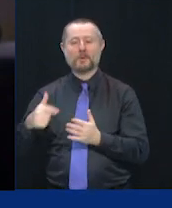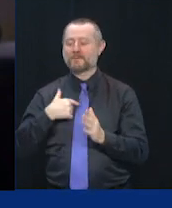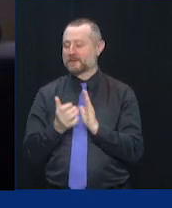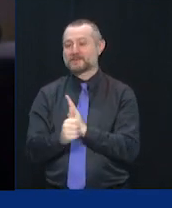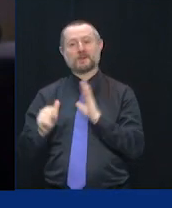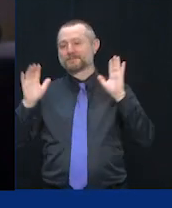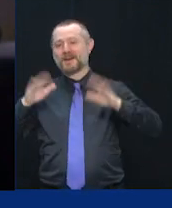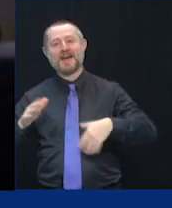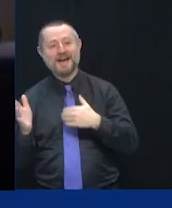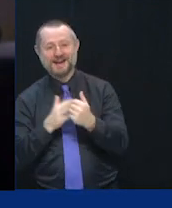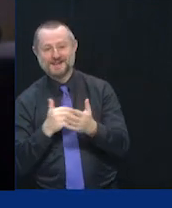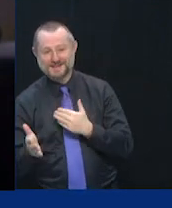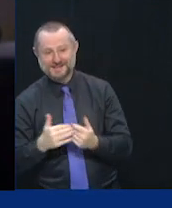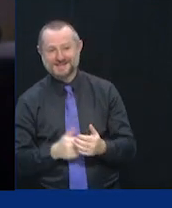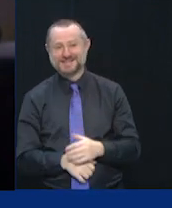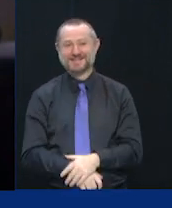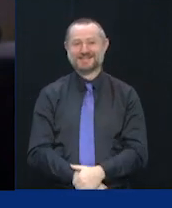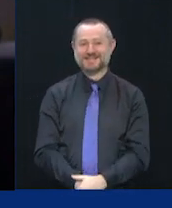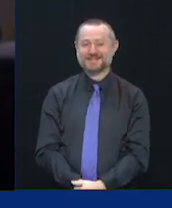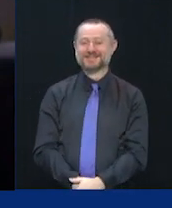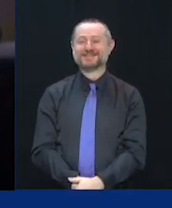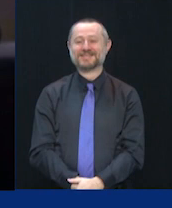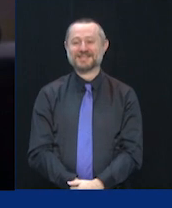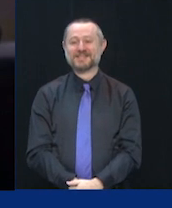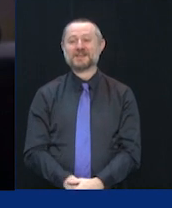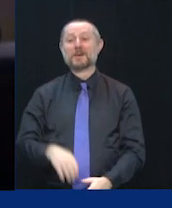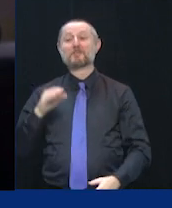But Mariano,